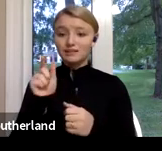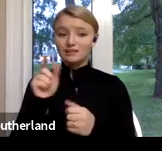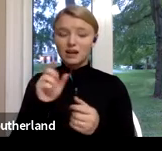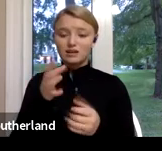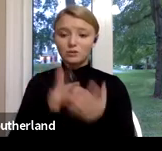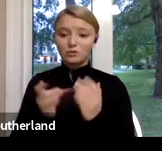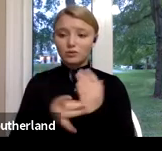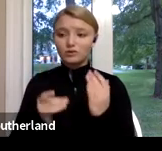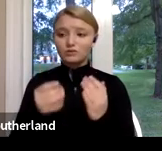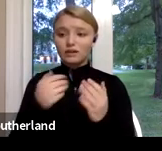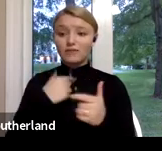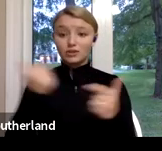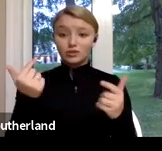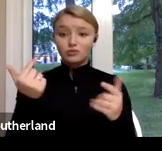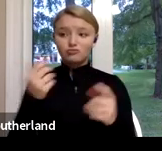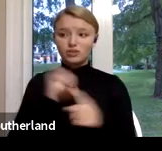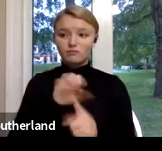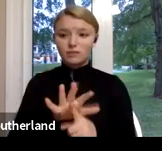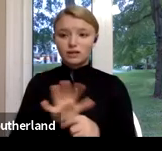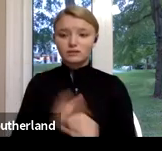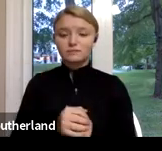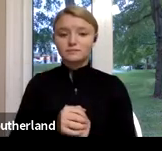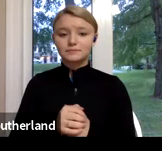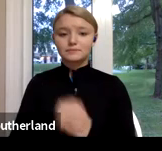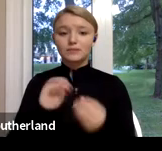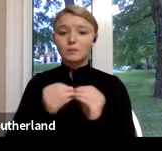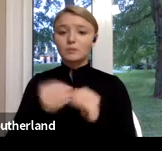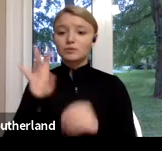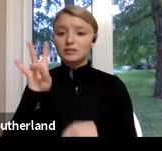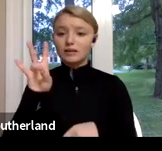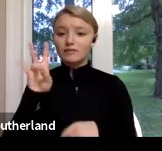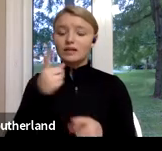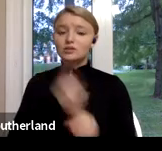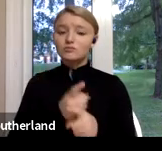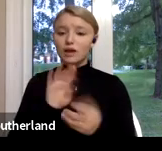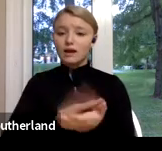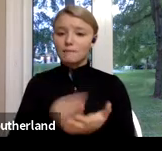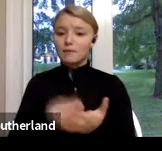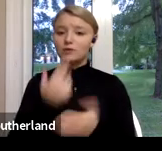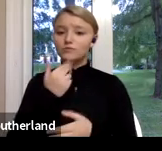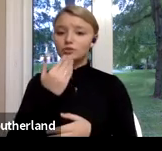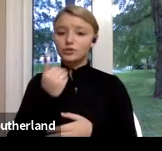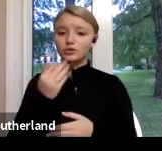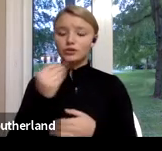So number 7 has the right amount of sugar and the right amount of enzymes for